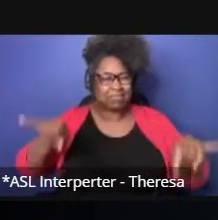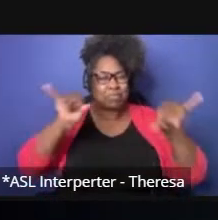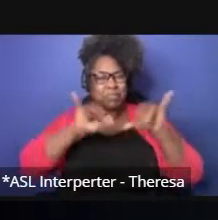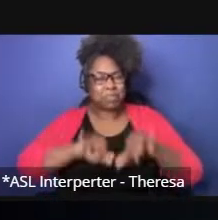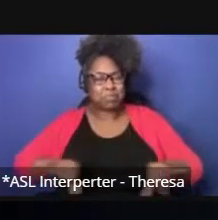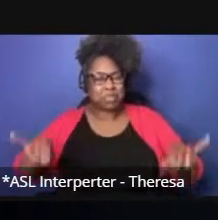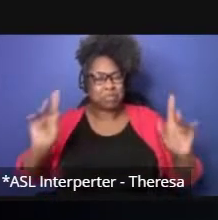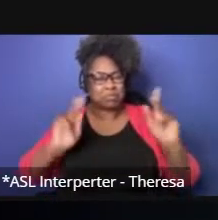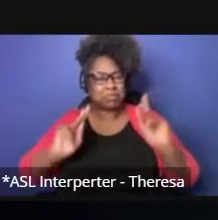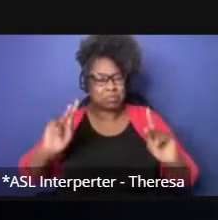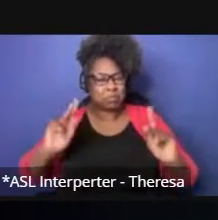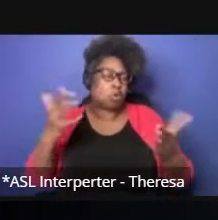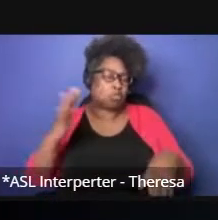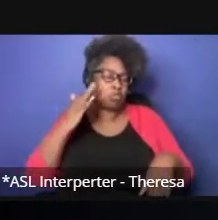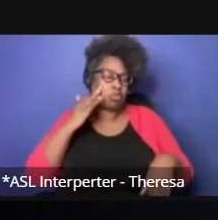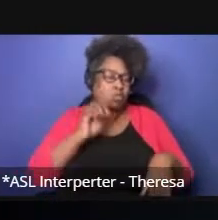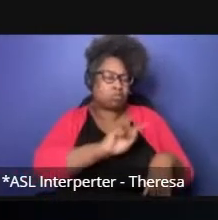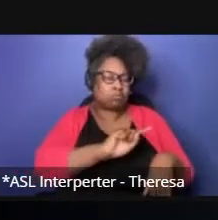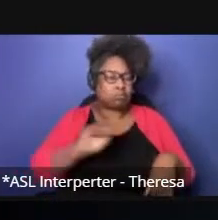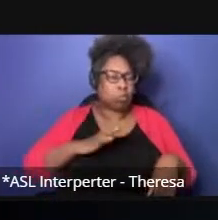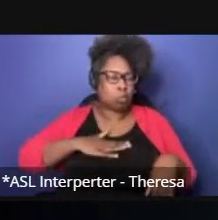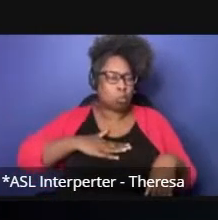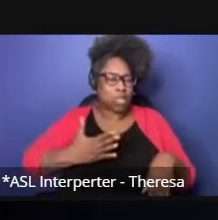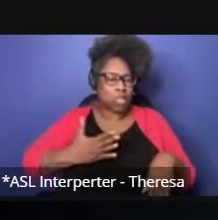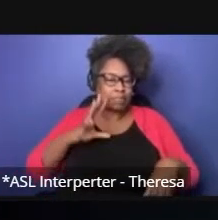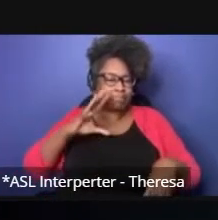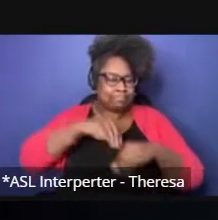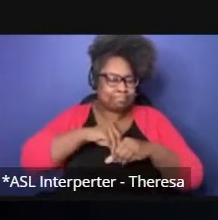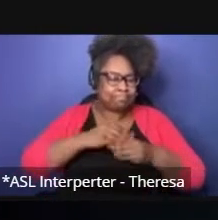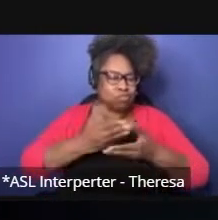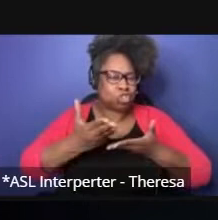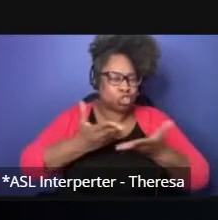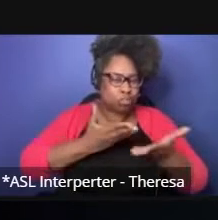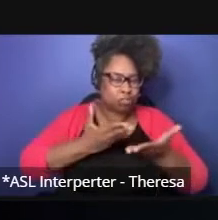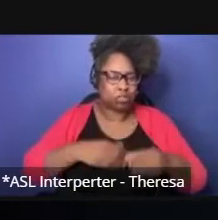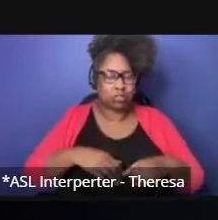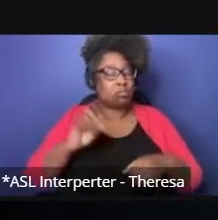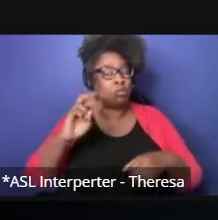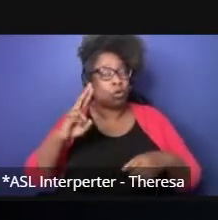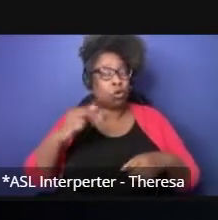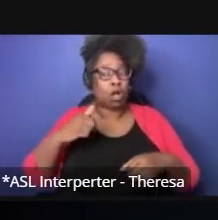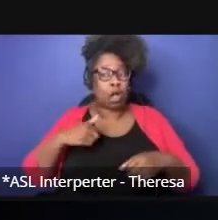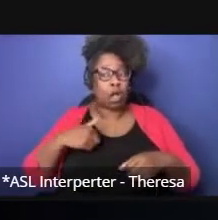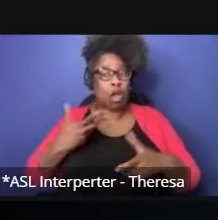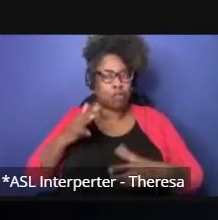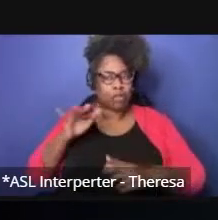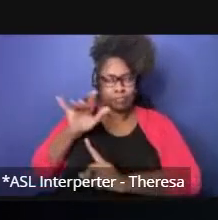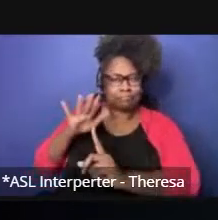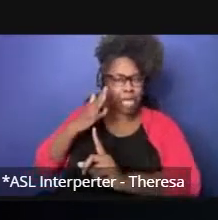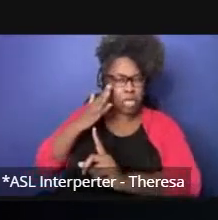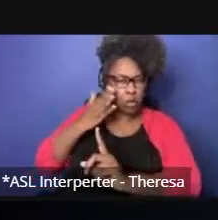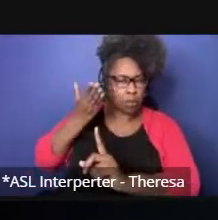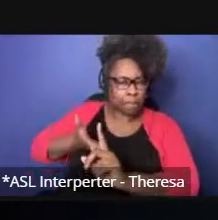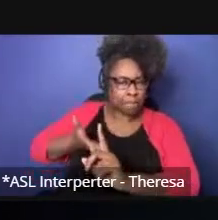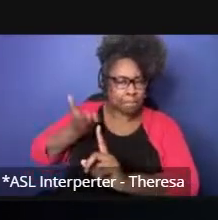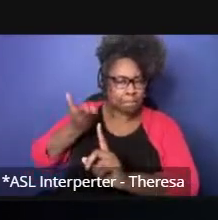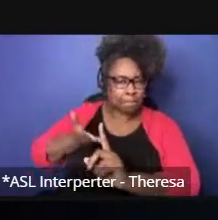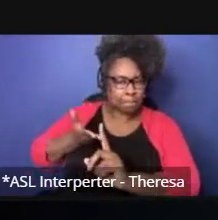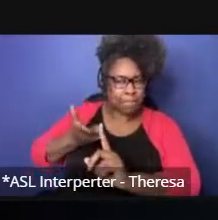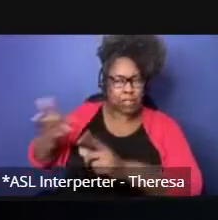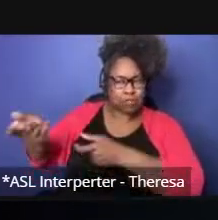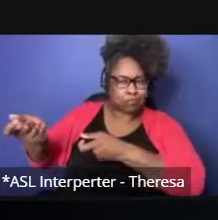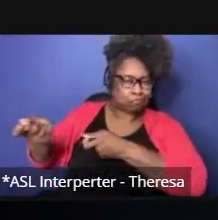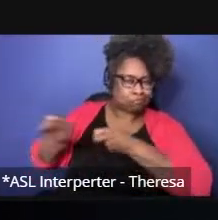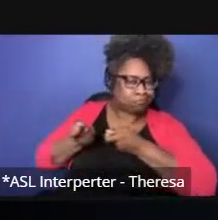they're willing to serve, or I know them well enough that I can really try to pull them